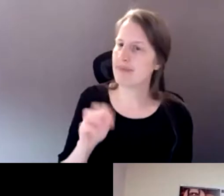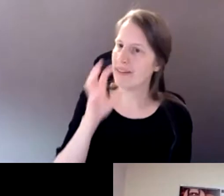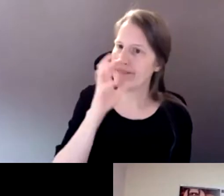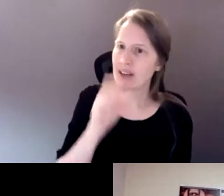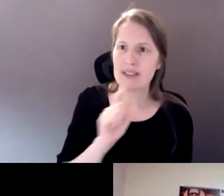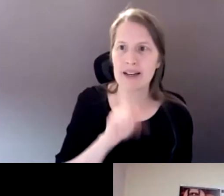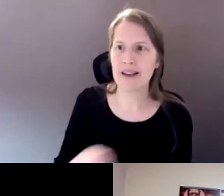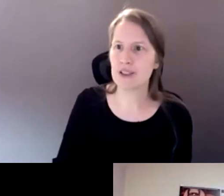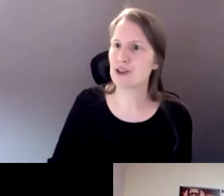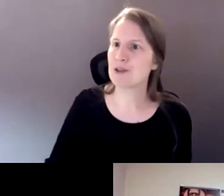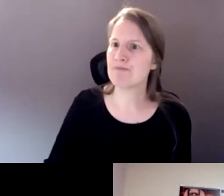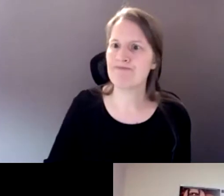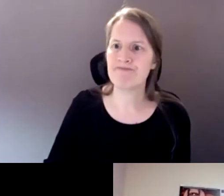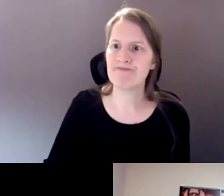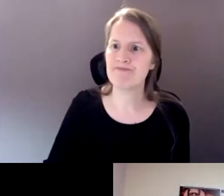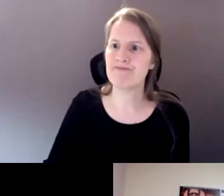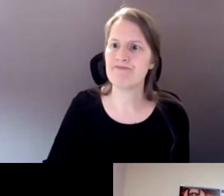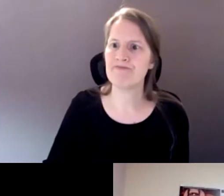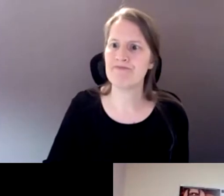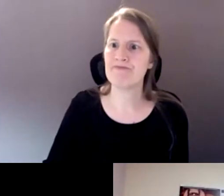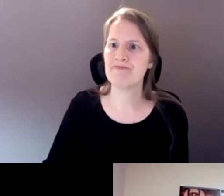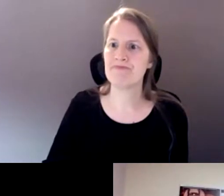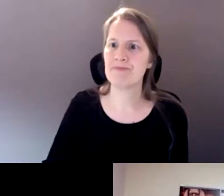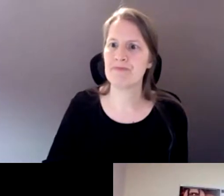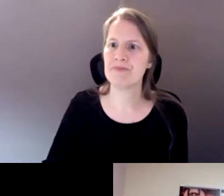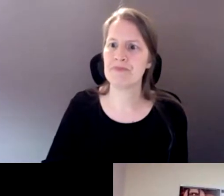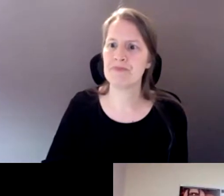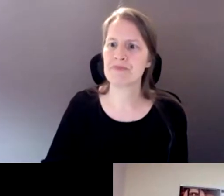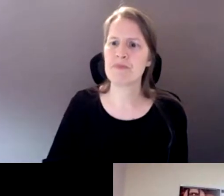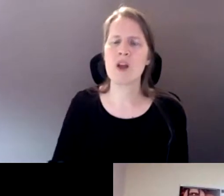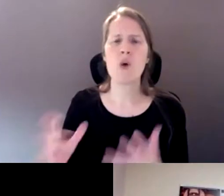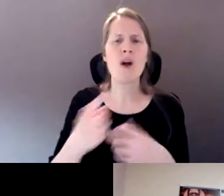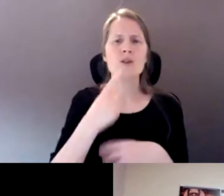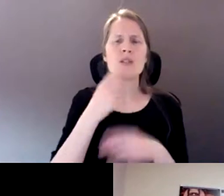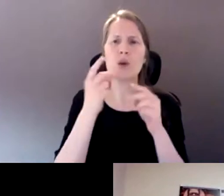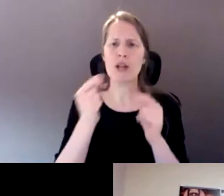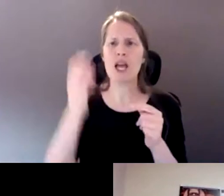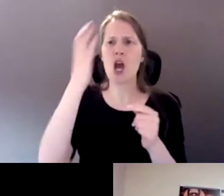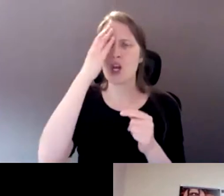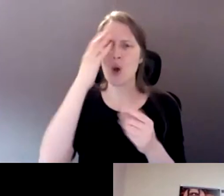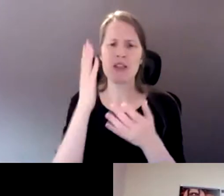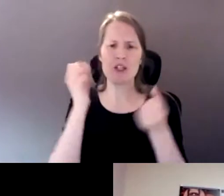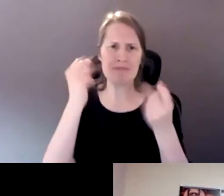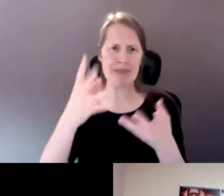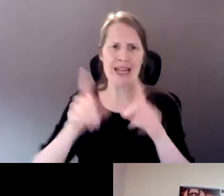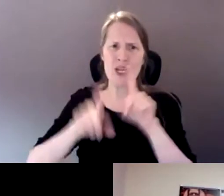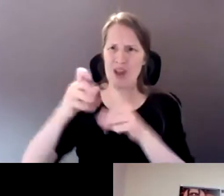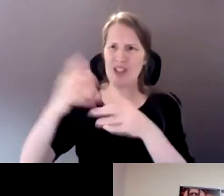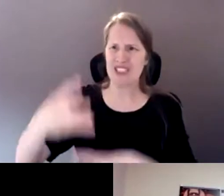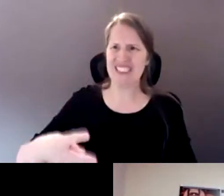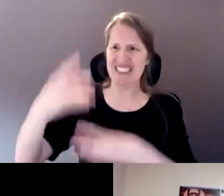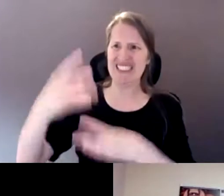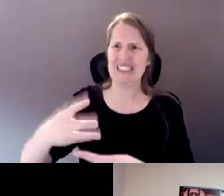answer. I just want to say quickly that for those I haven't gotten to in terms of questions in the chat, I'm